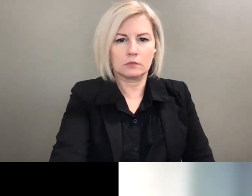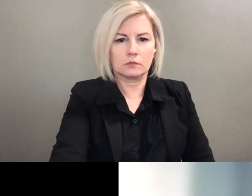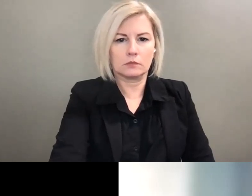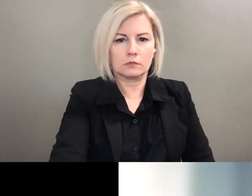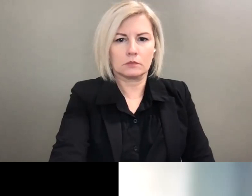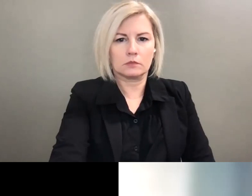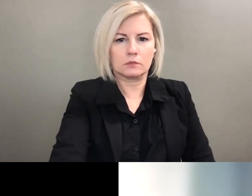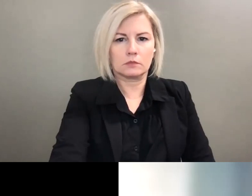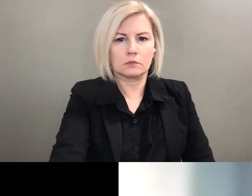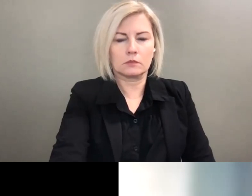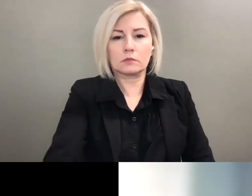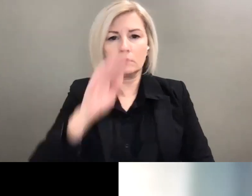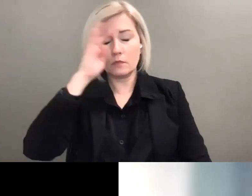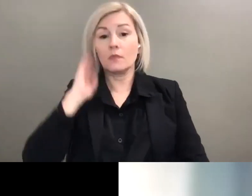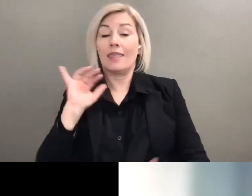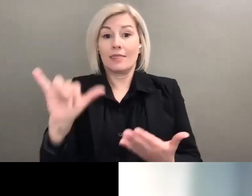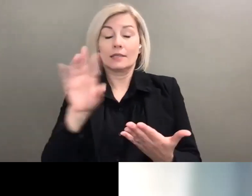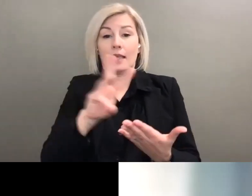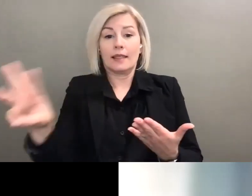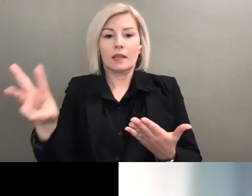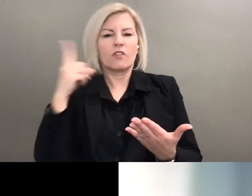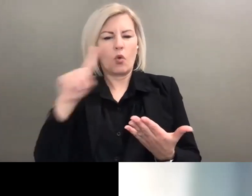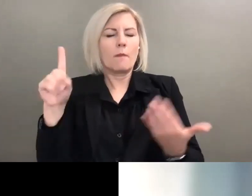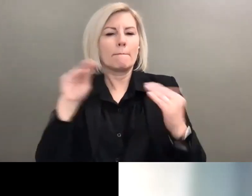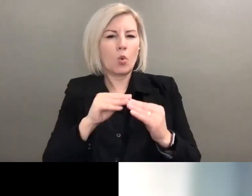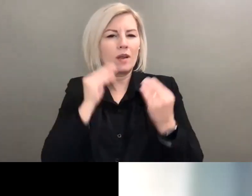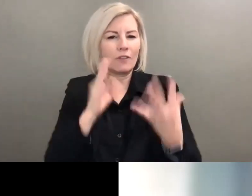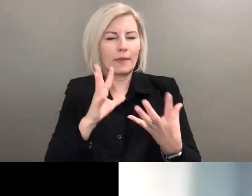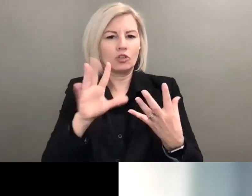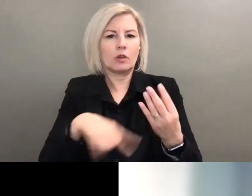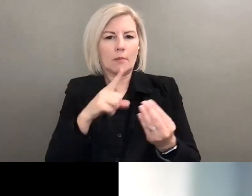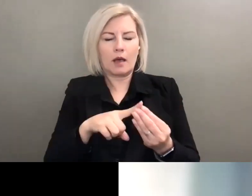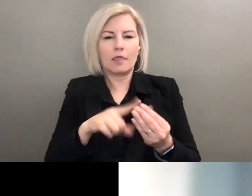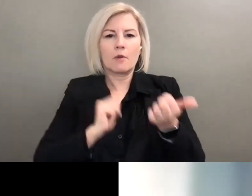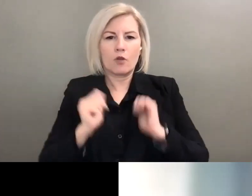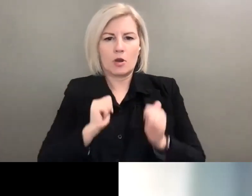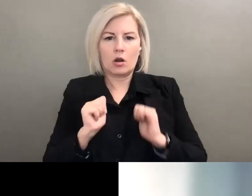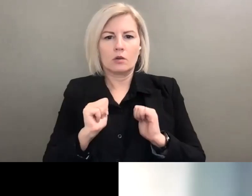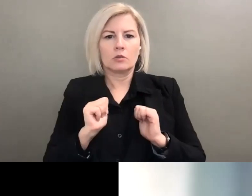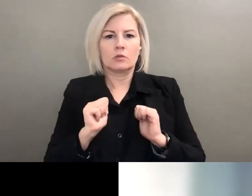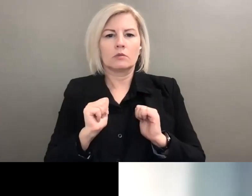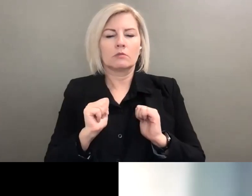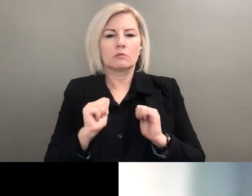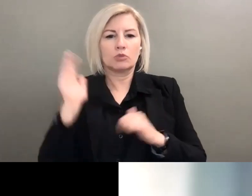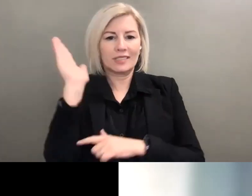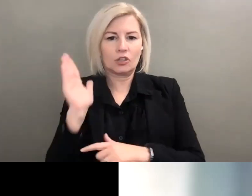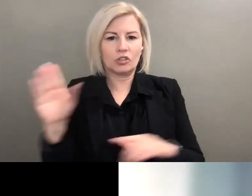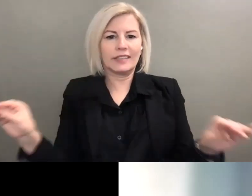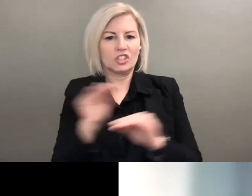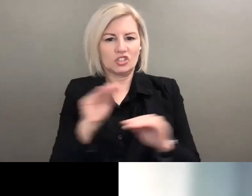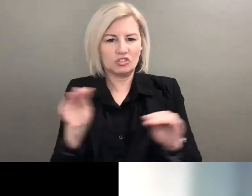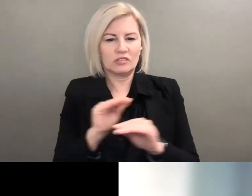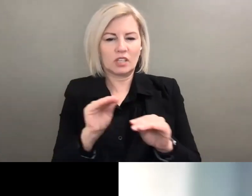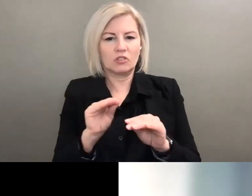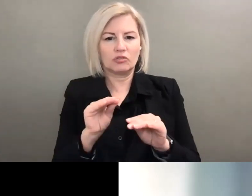And this is a link to more information on the Performing Arts Presenter Exchange. That